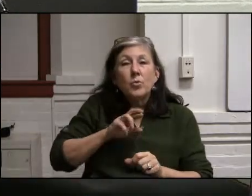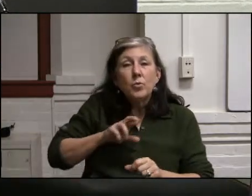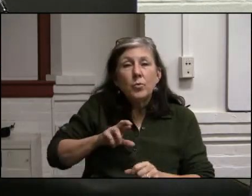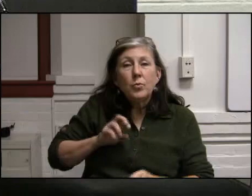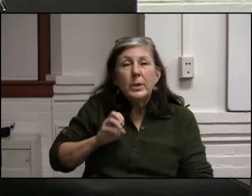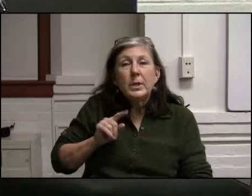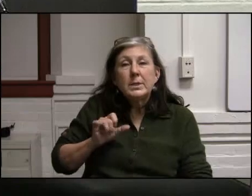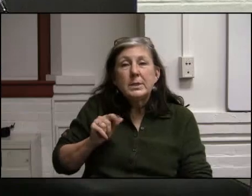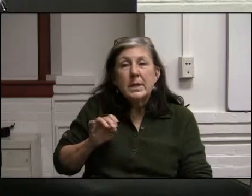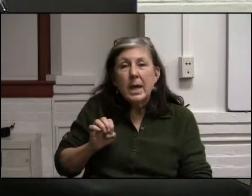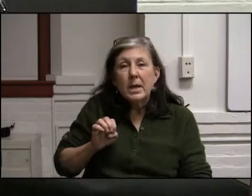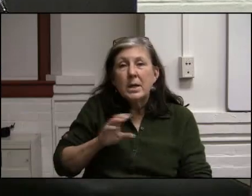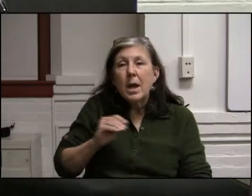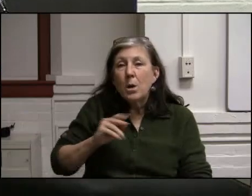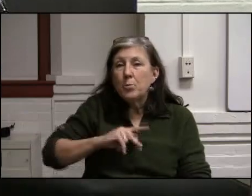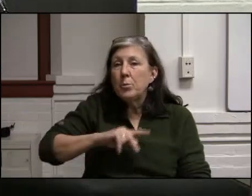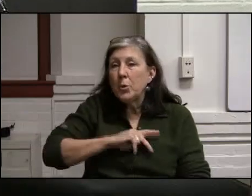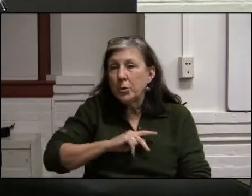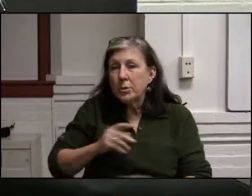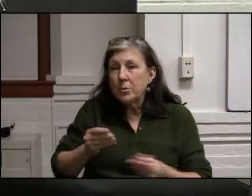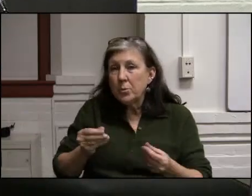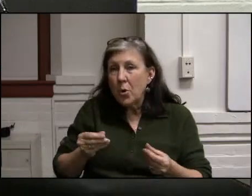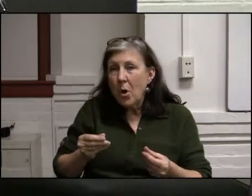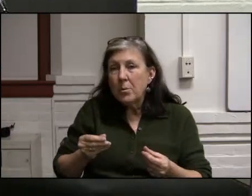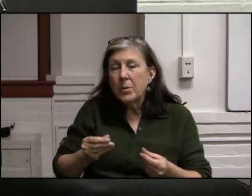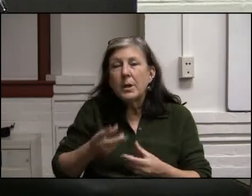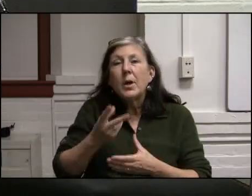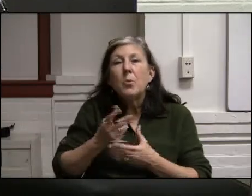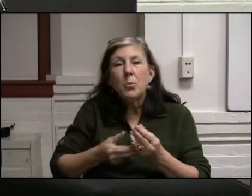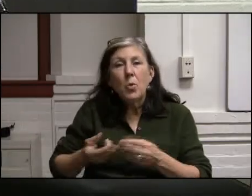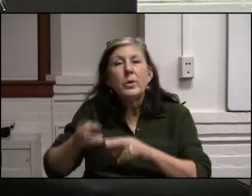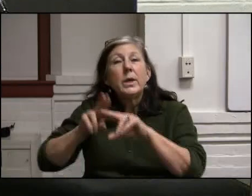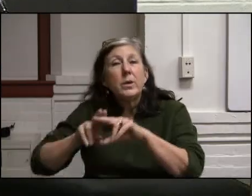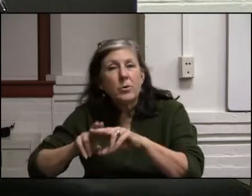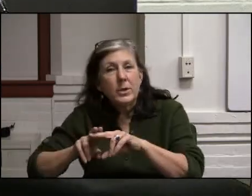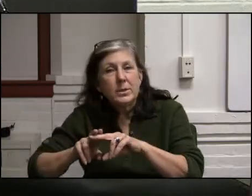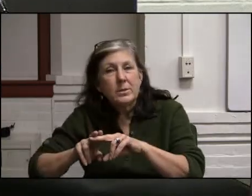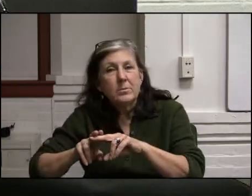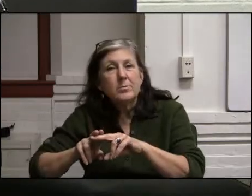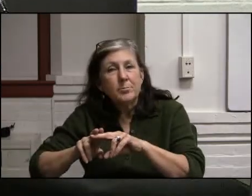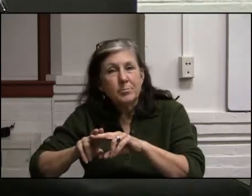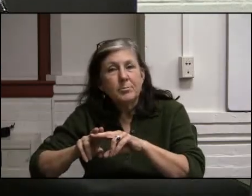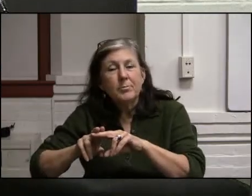estate and personal property both have increased.